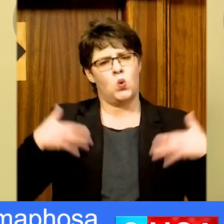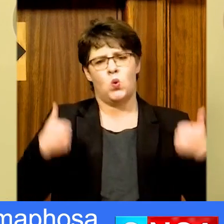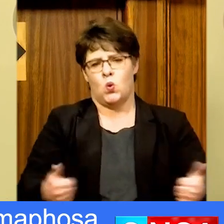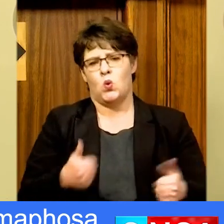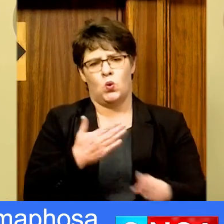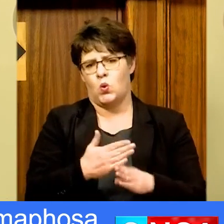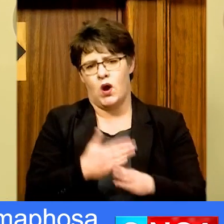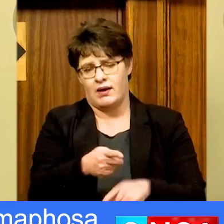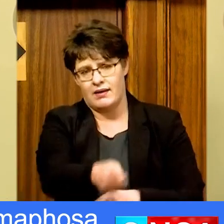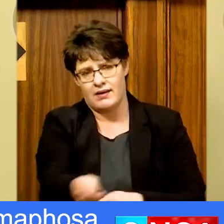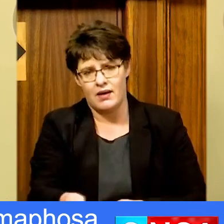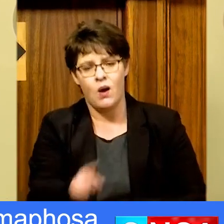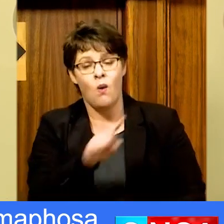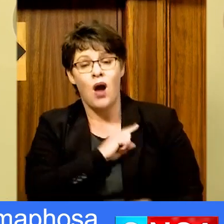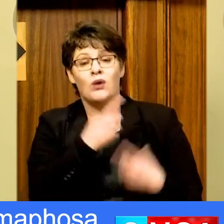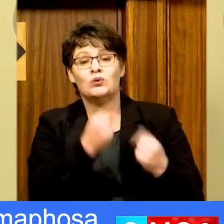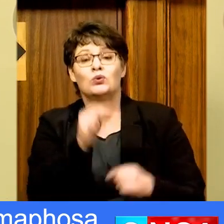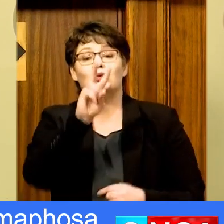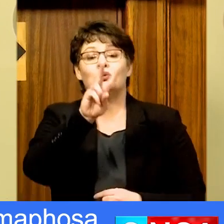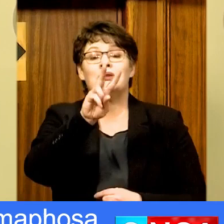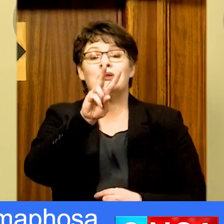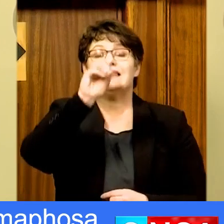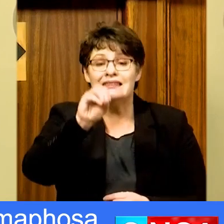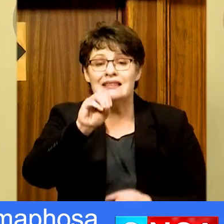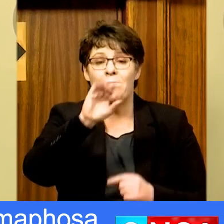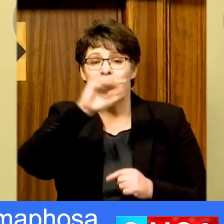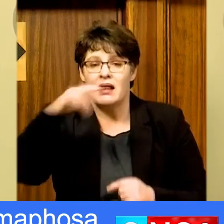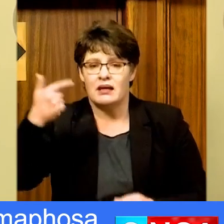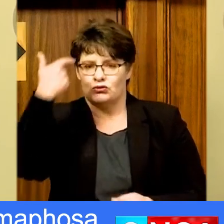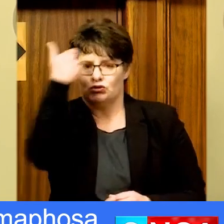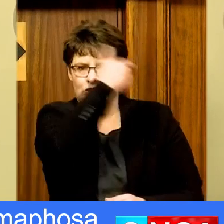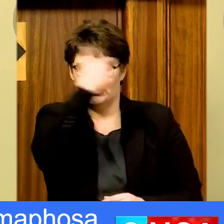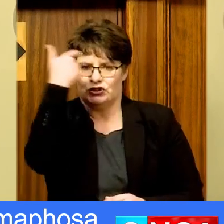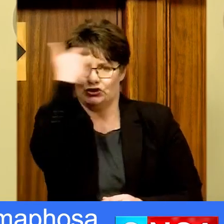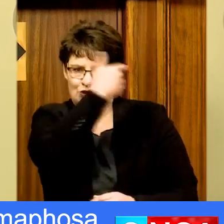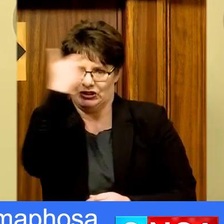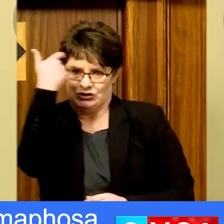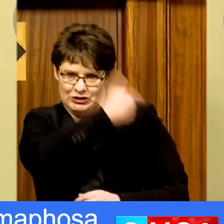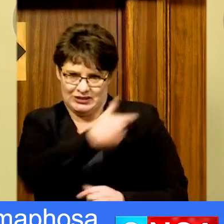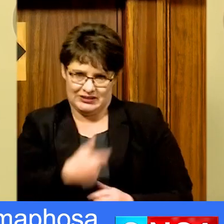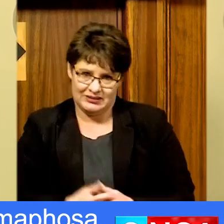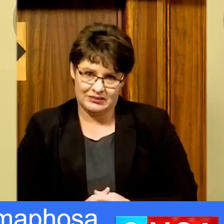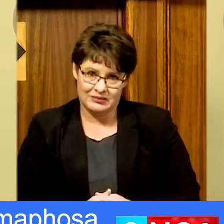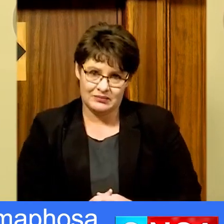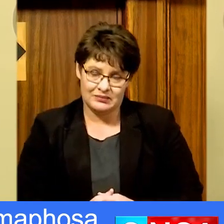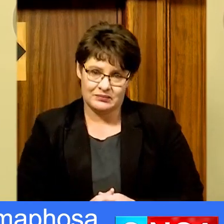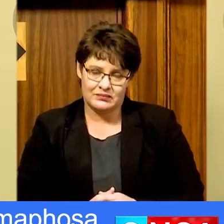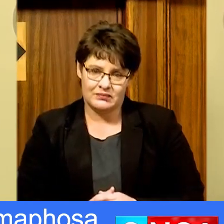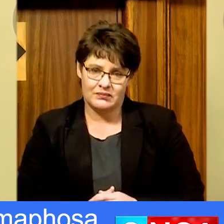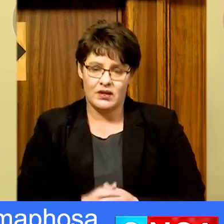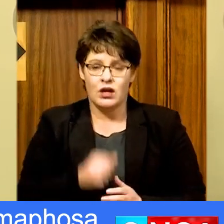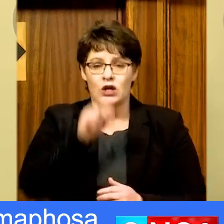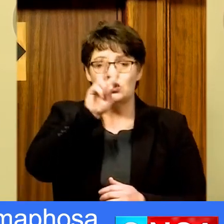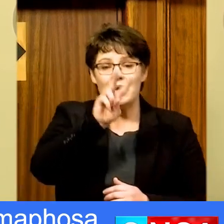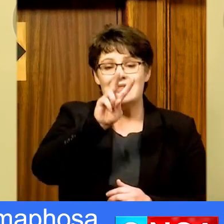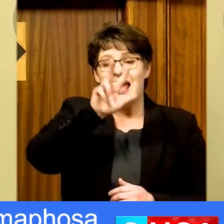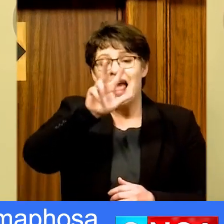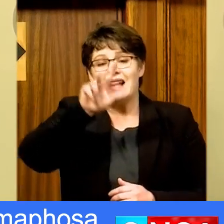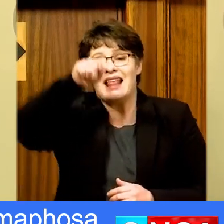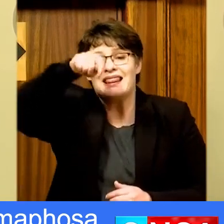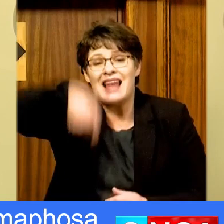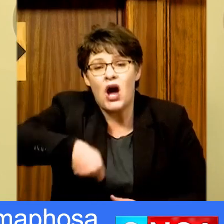by conducting 20 million screenings. We have made available almost